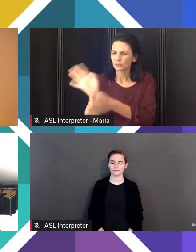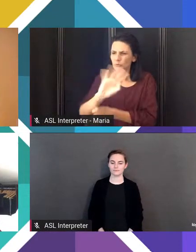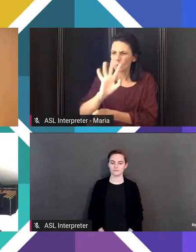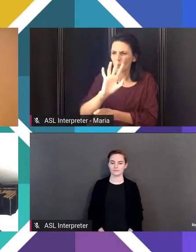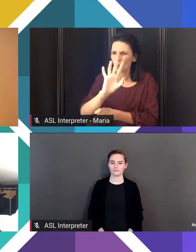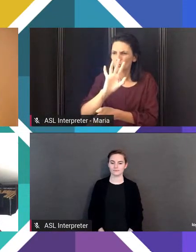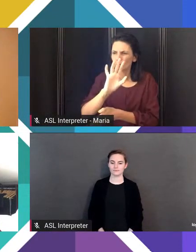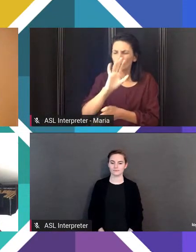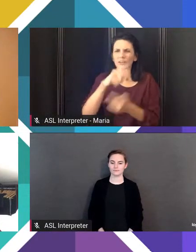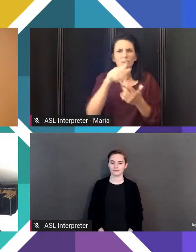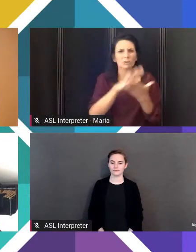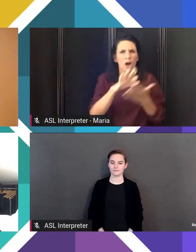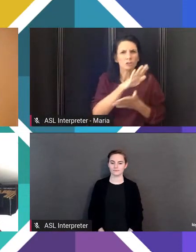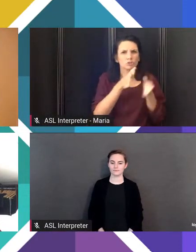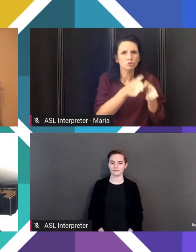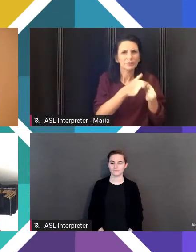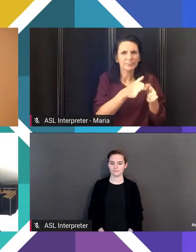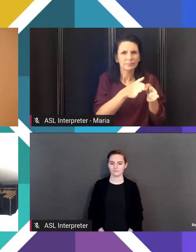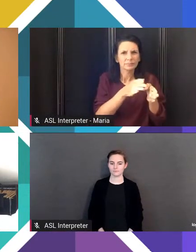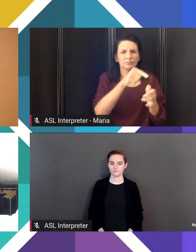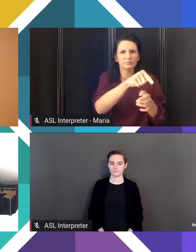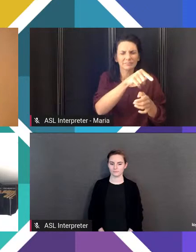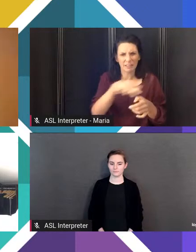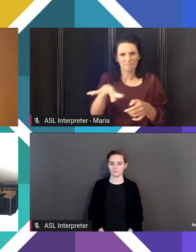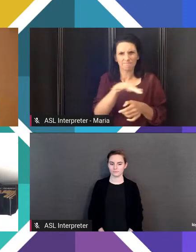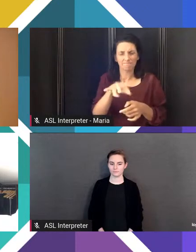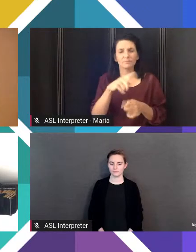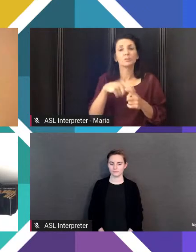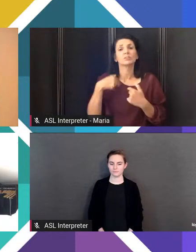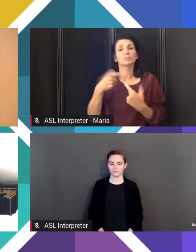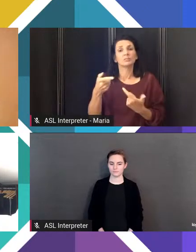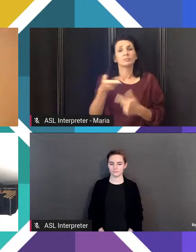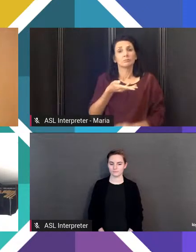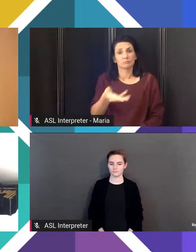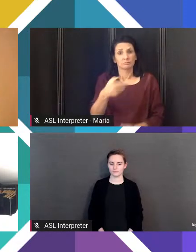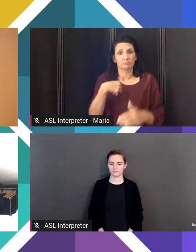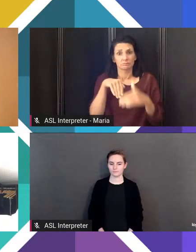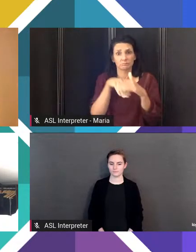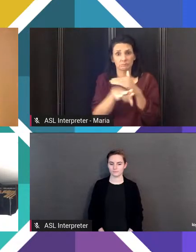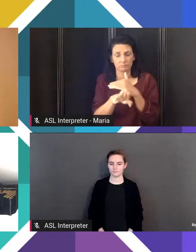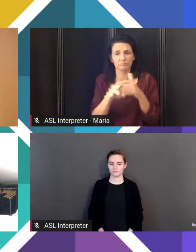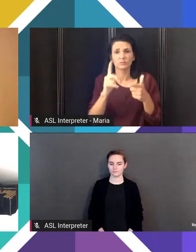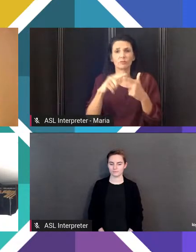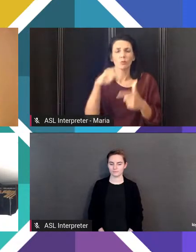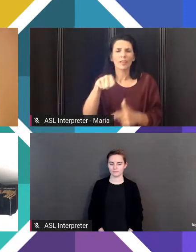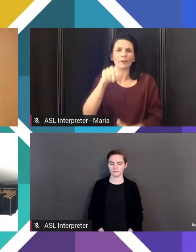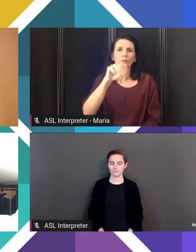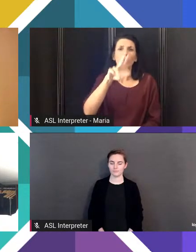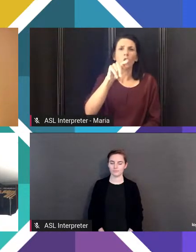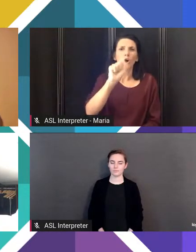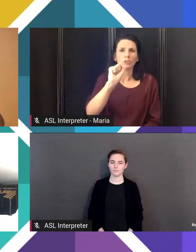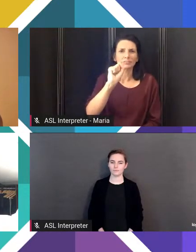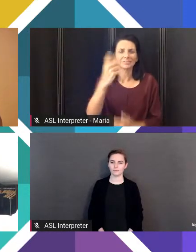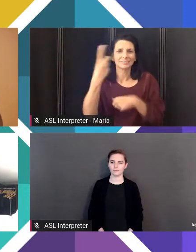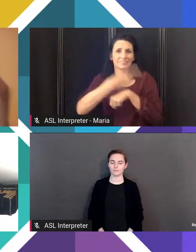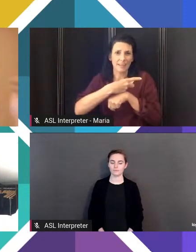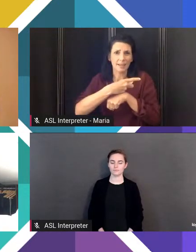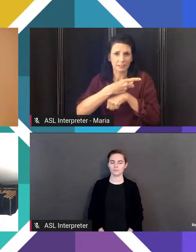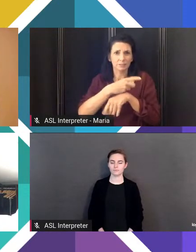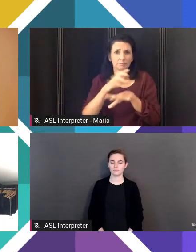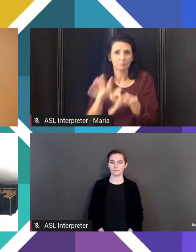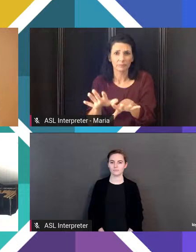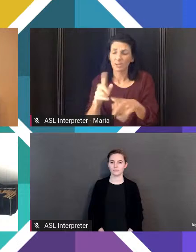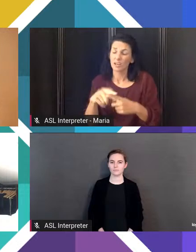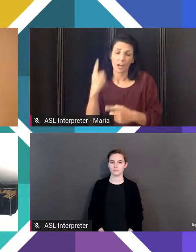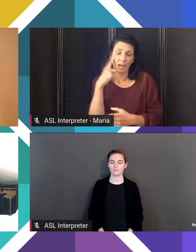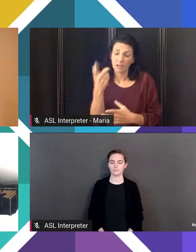Street. And because they had me come in for the Arts Day, and you know, I stand by